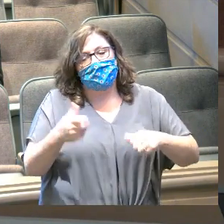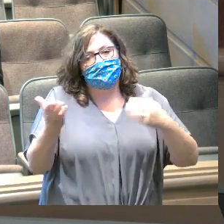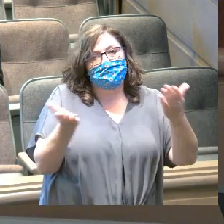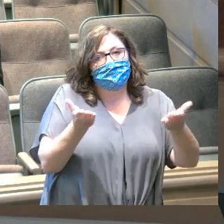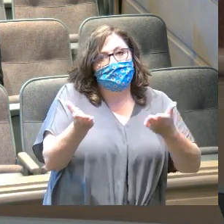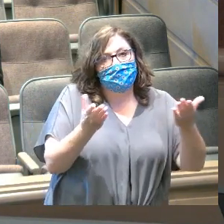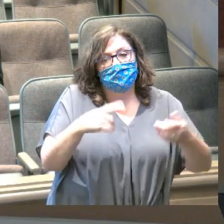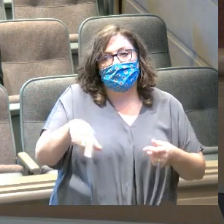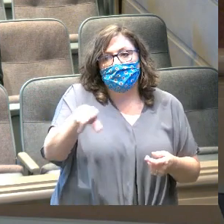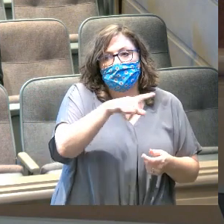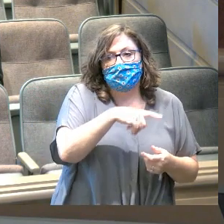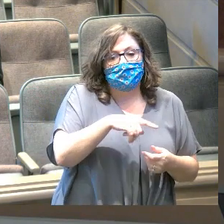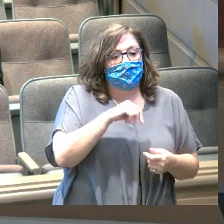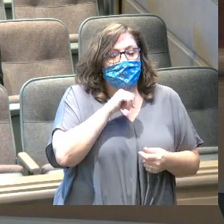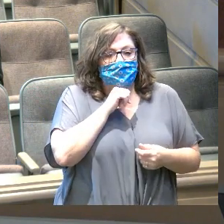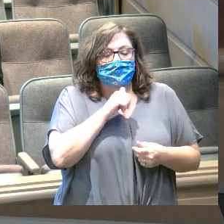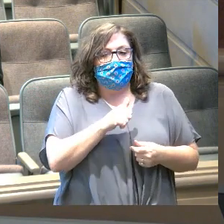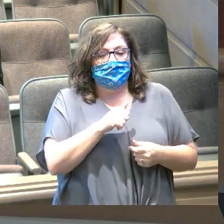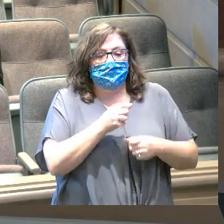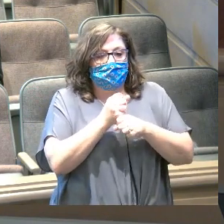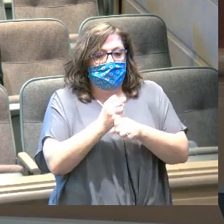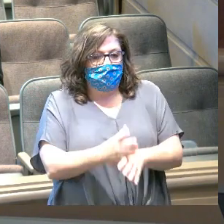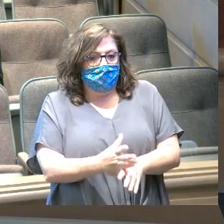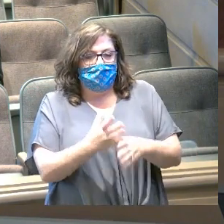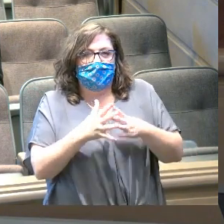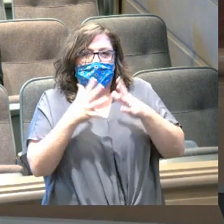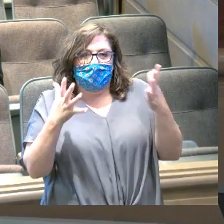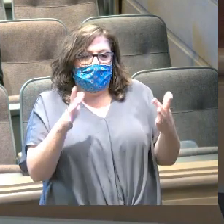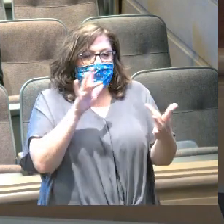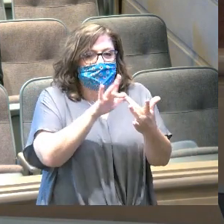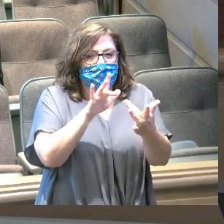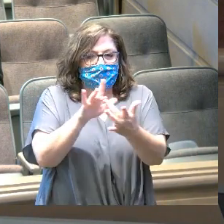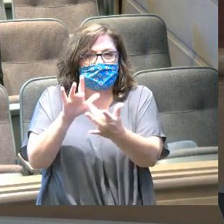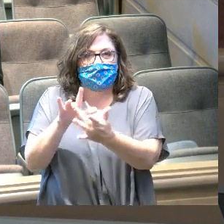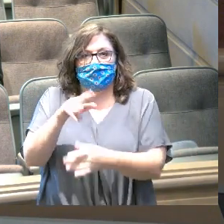to them in a way that doesn't create a lot of contact.